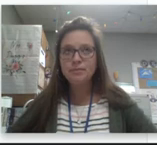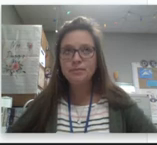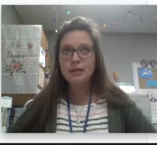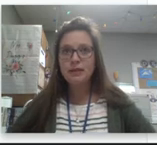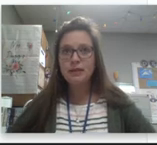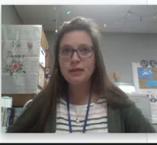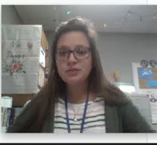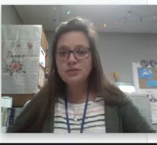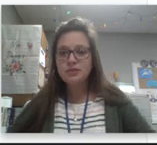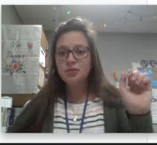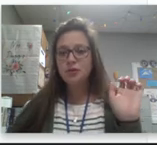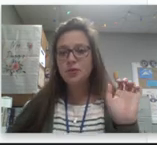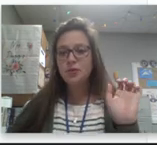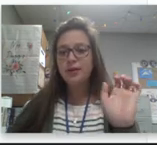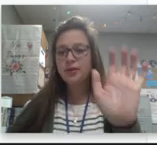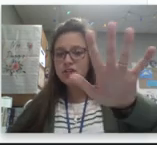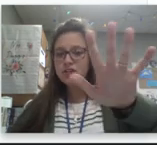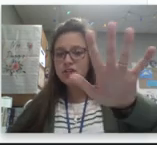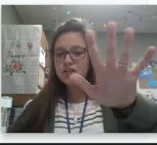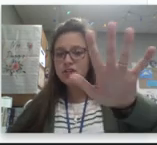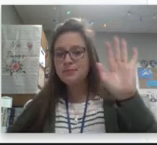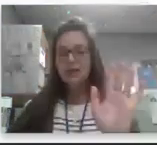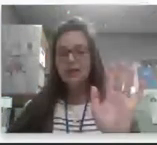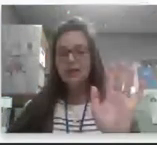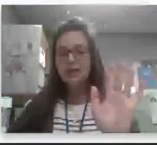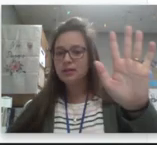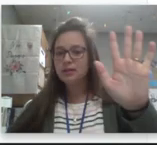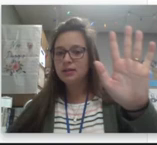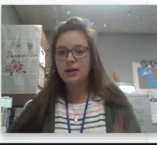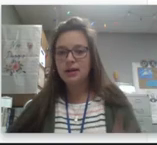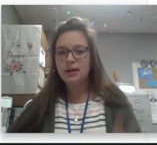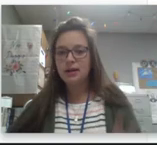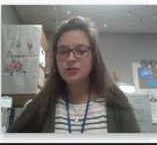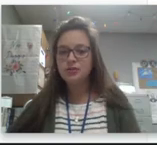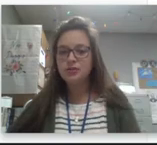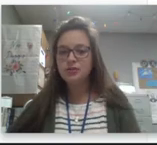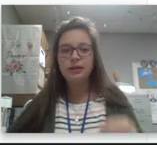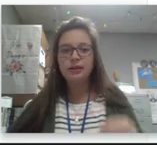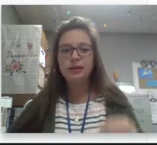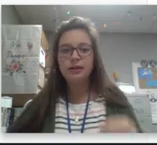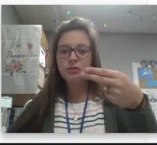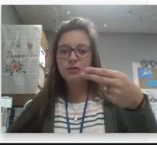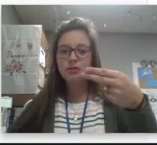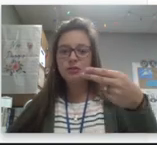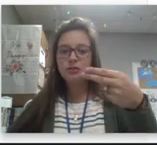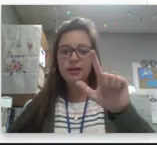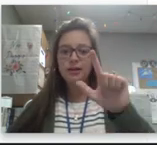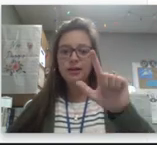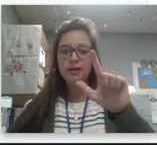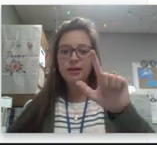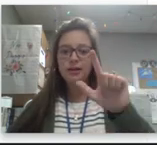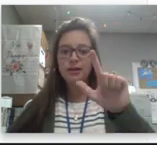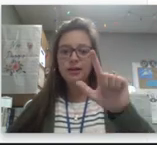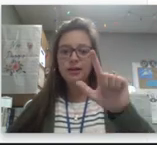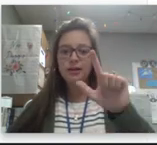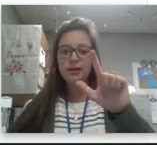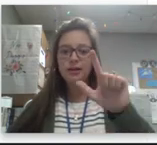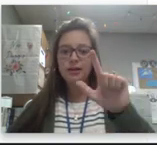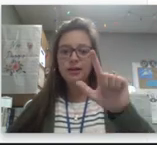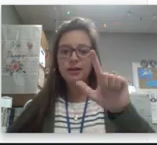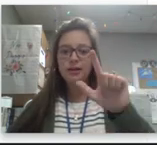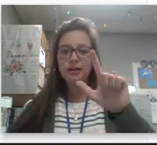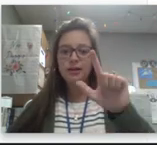Thank you. So throwing your hand shapes and the signs, that's not how you do it. Just natural right here in front of your